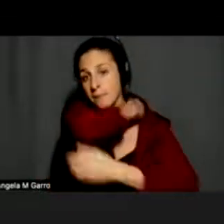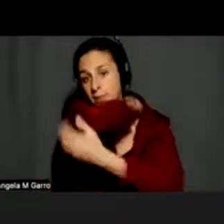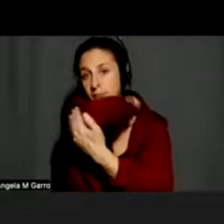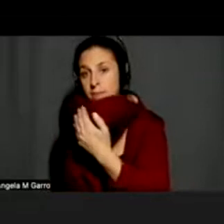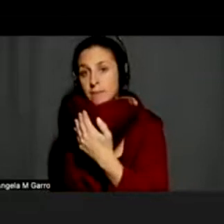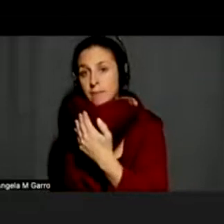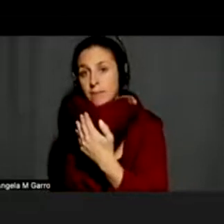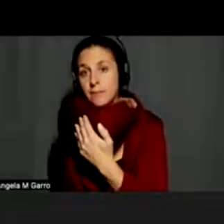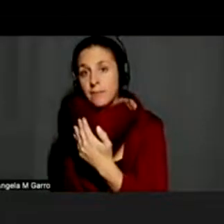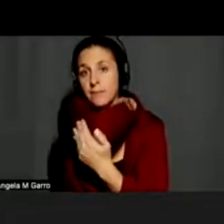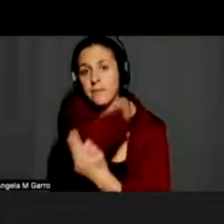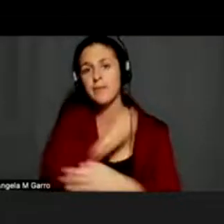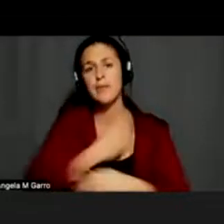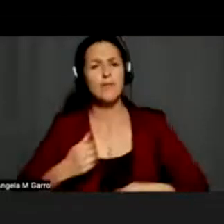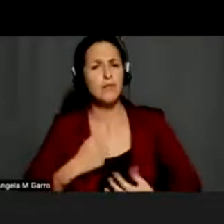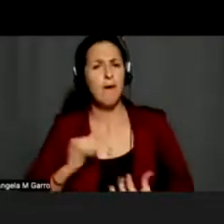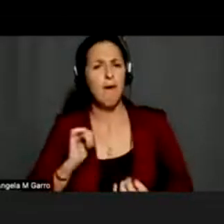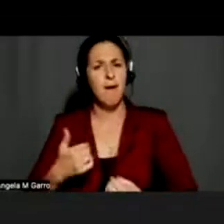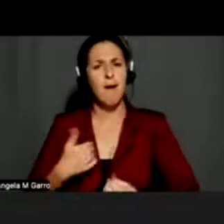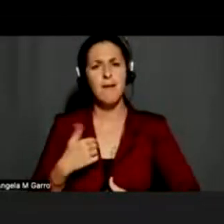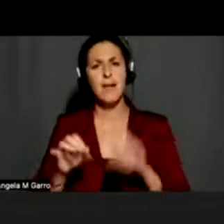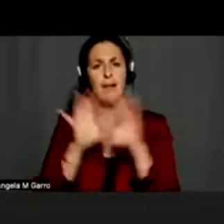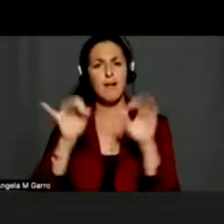Sorry, I just have a clarifying question.